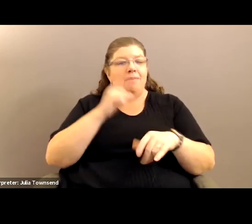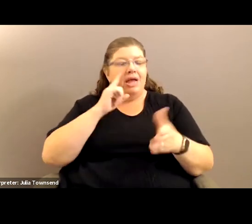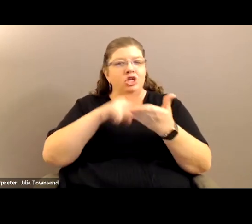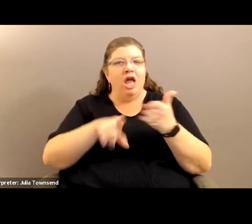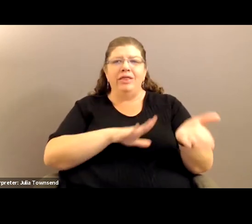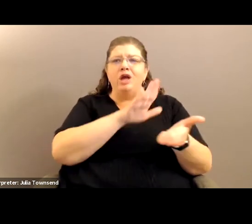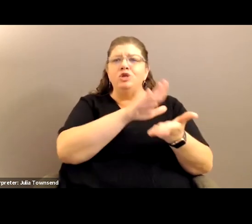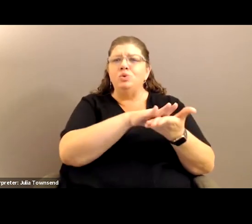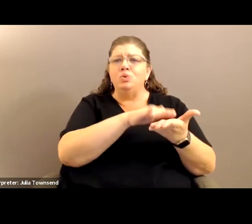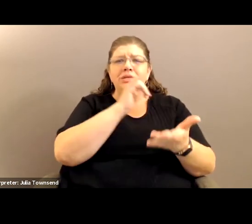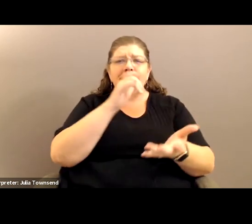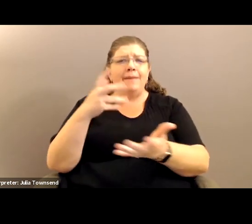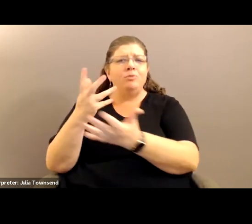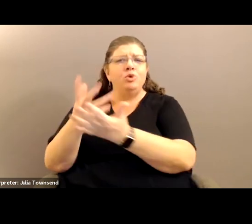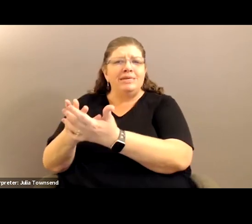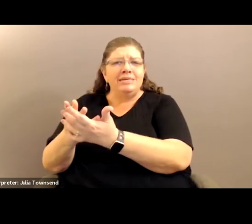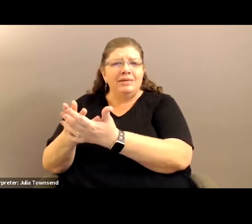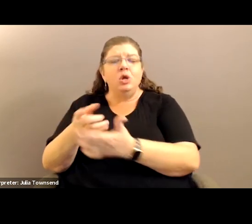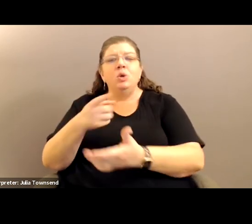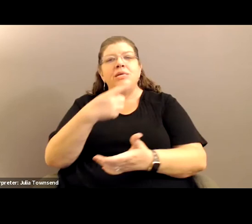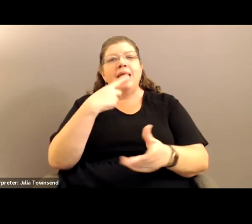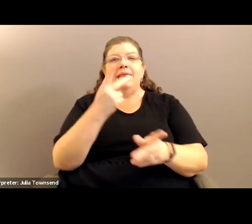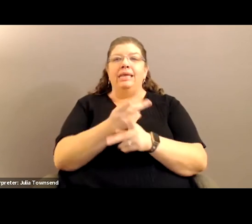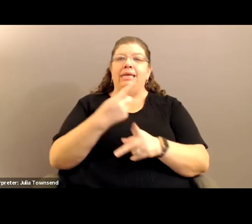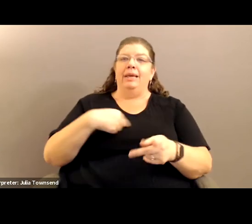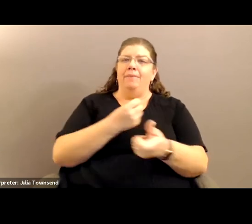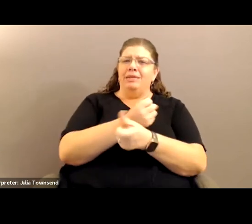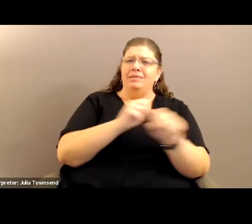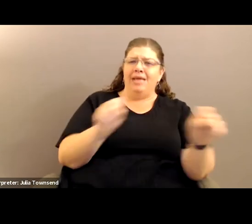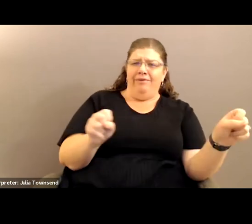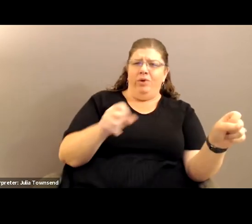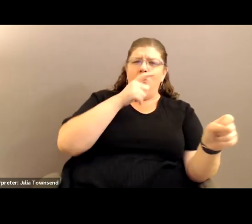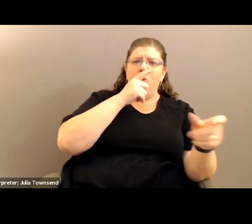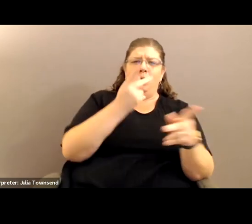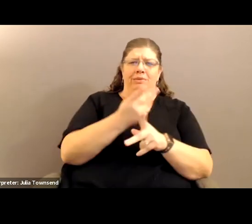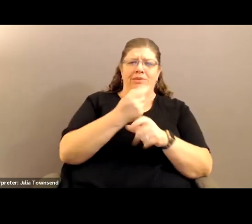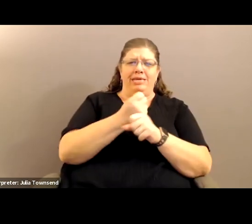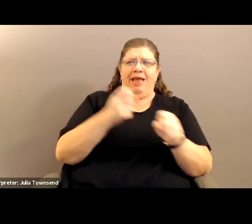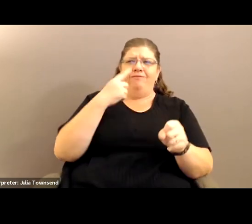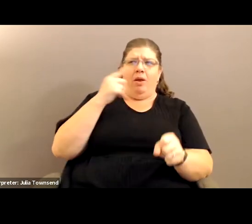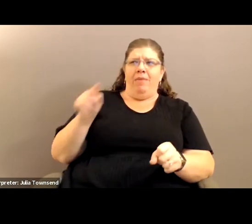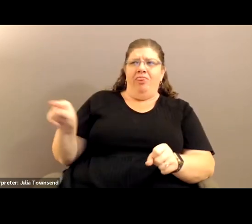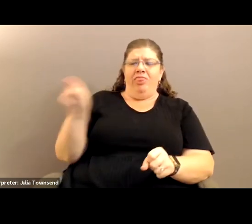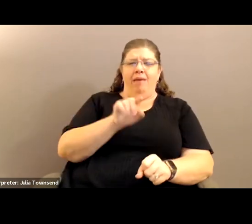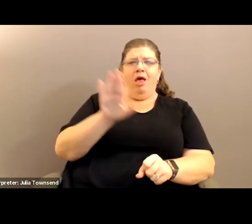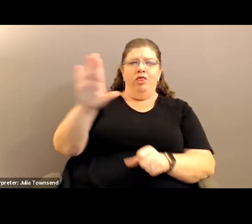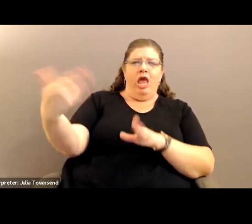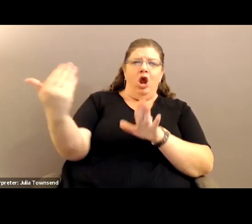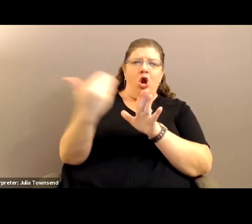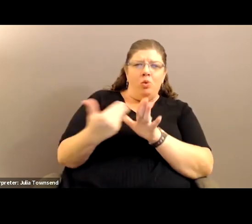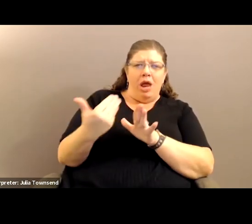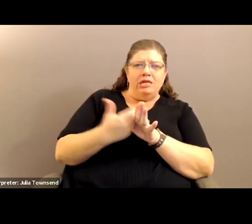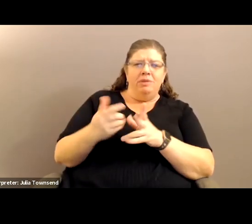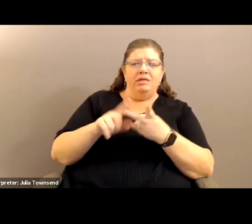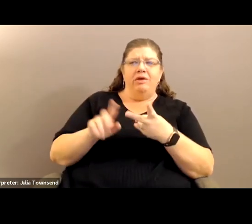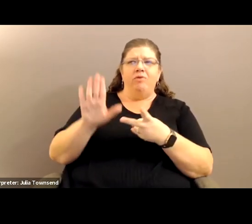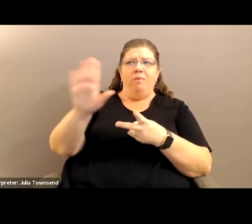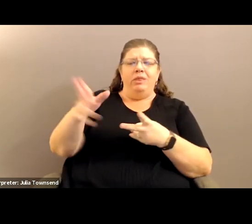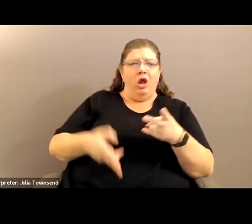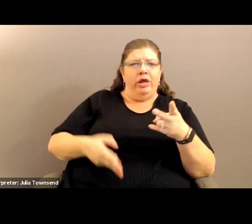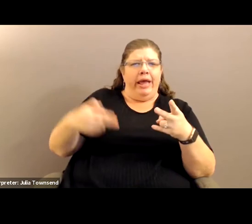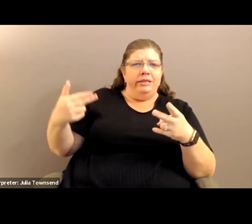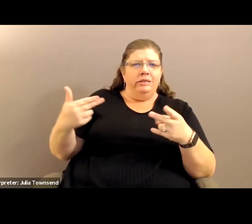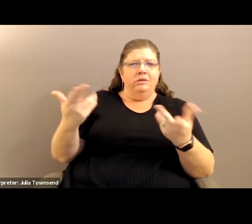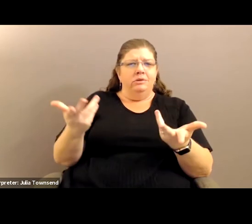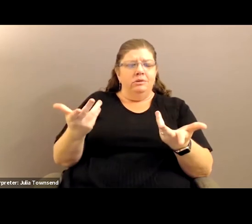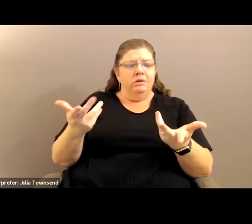prisons you claim they keep us safe but who will keep us safe from them from their harassment from their guns i want